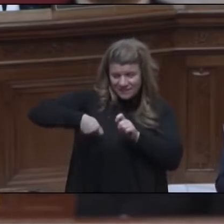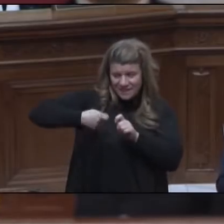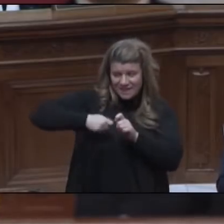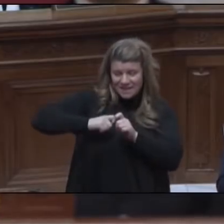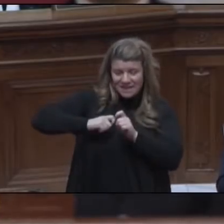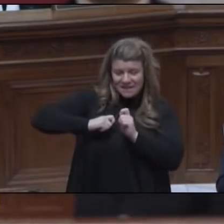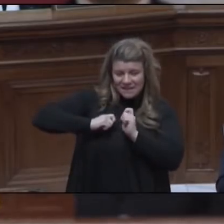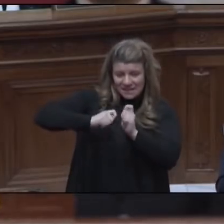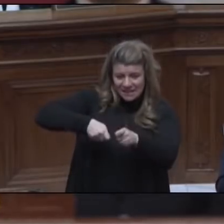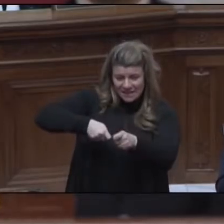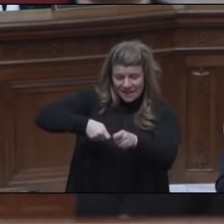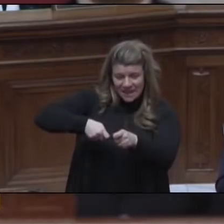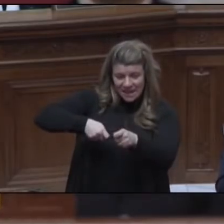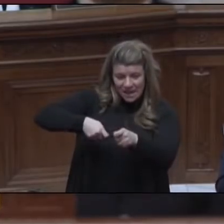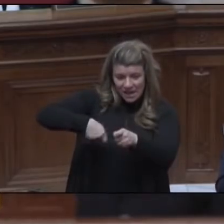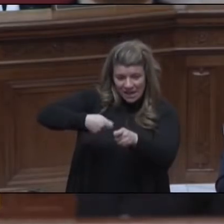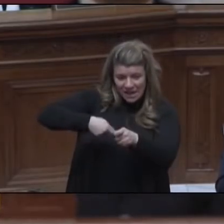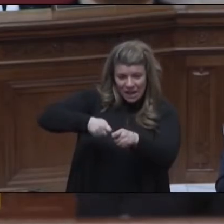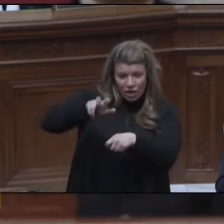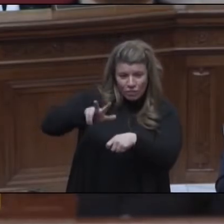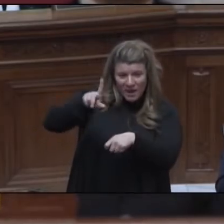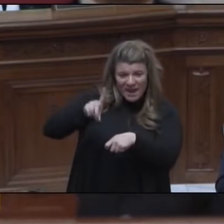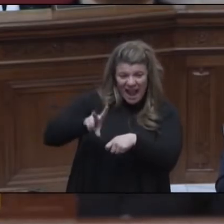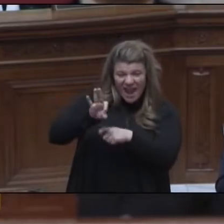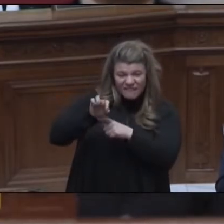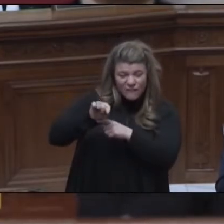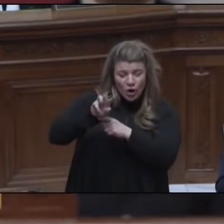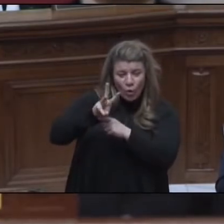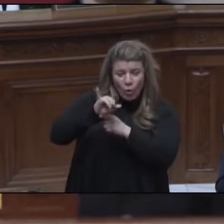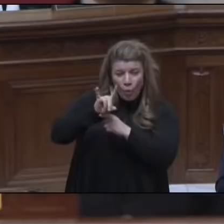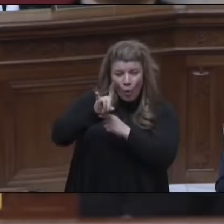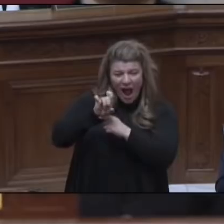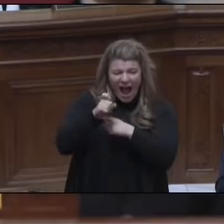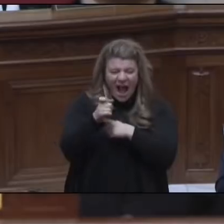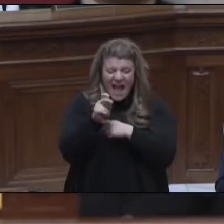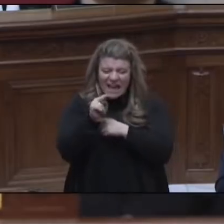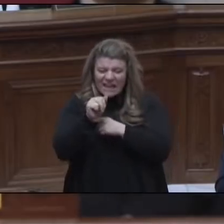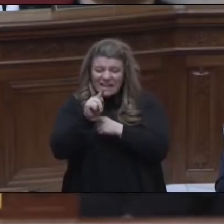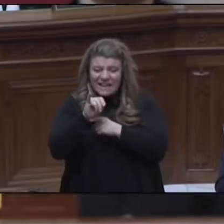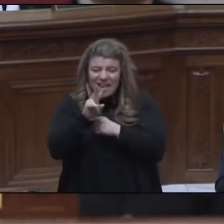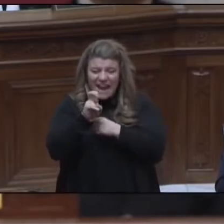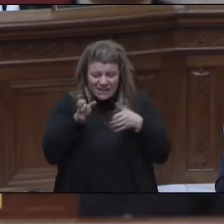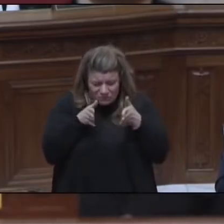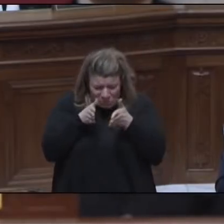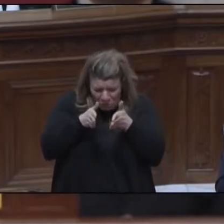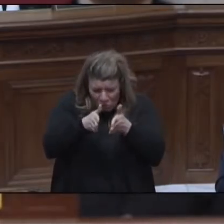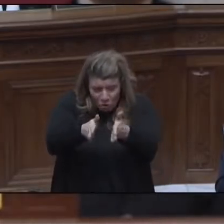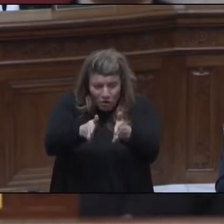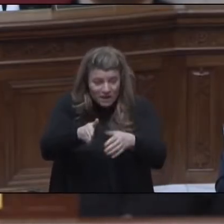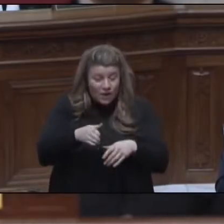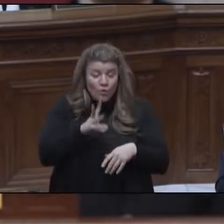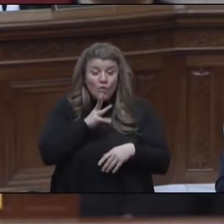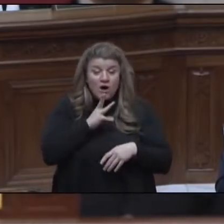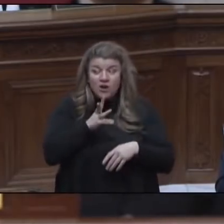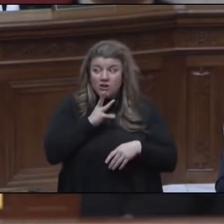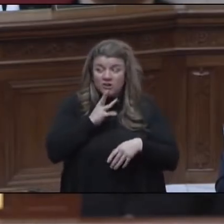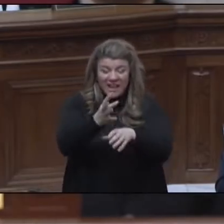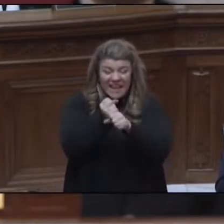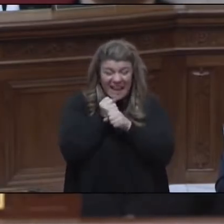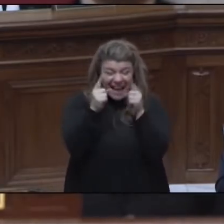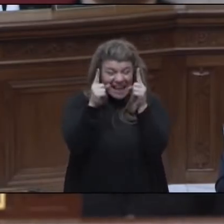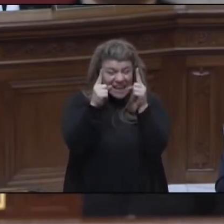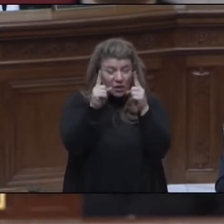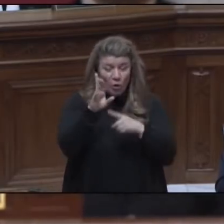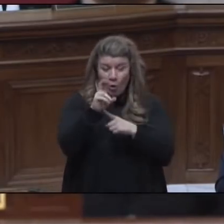that I would shoot on the water in a 3.5-foot wide little native brook trout stream to catch a little native brookie